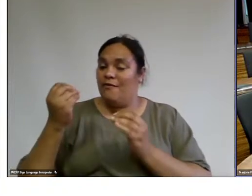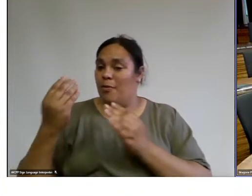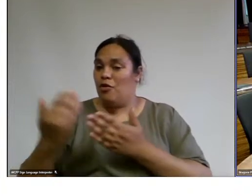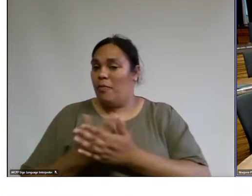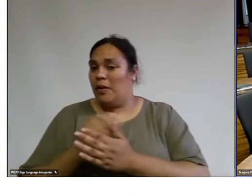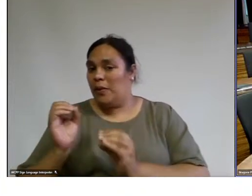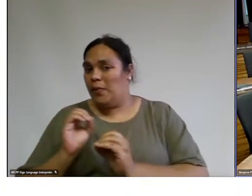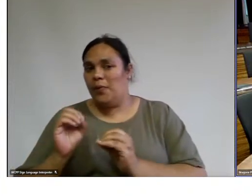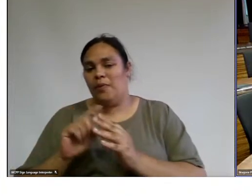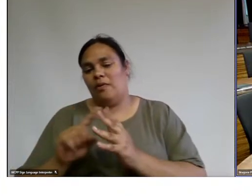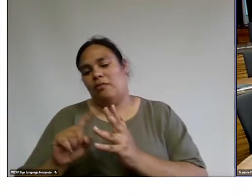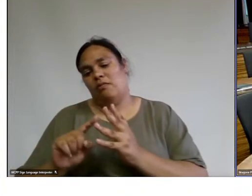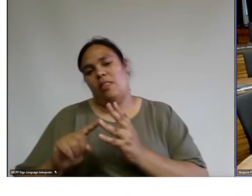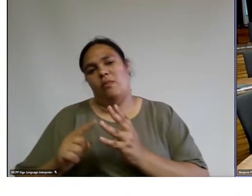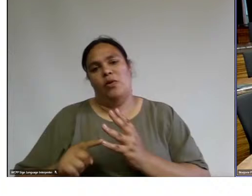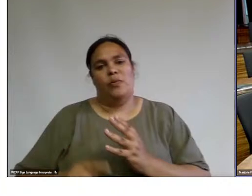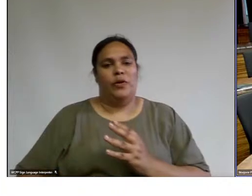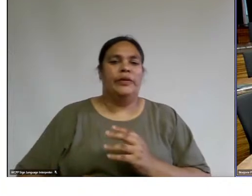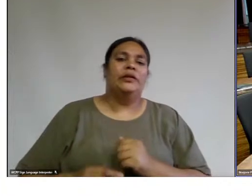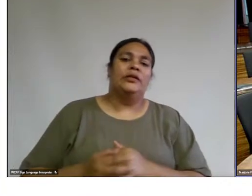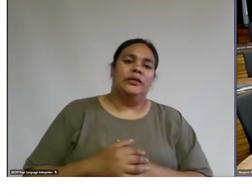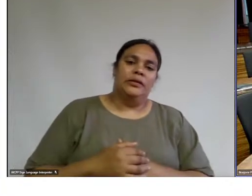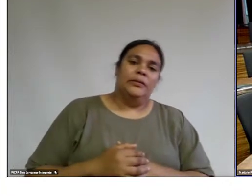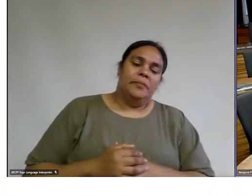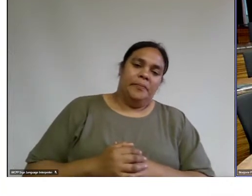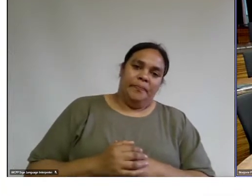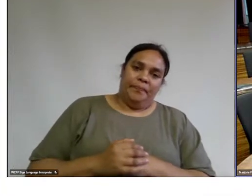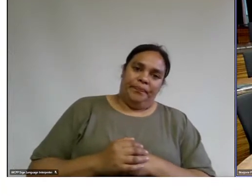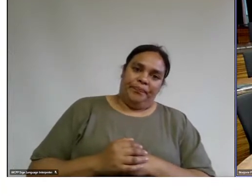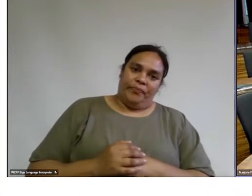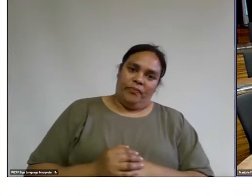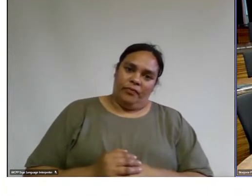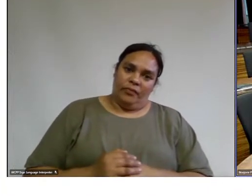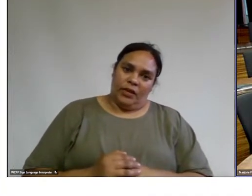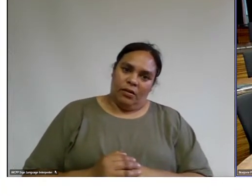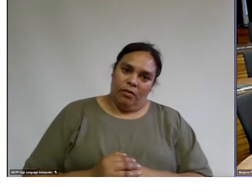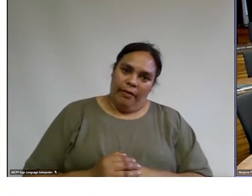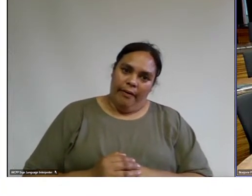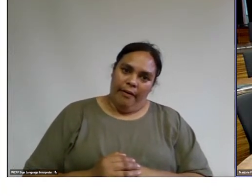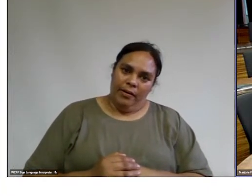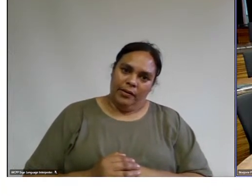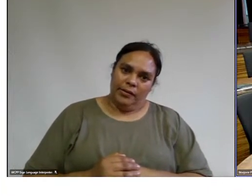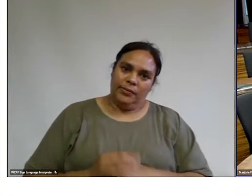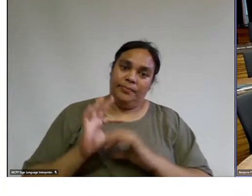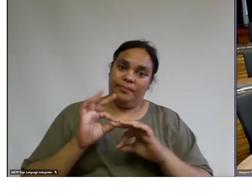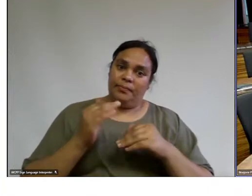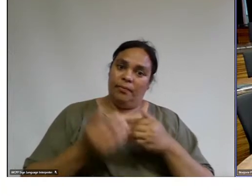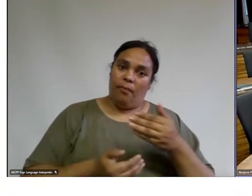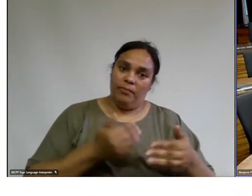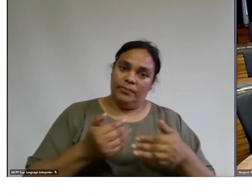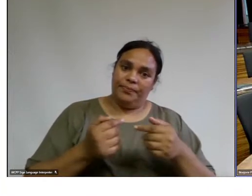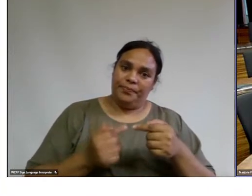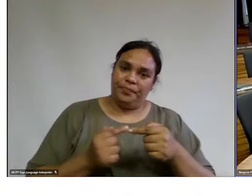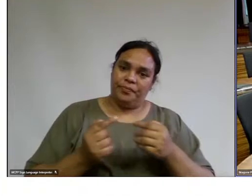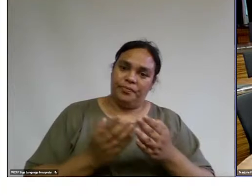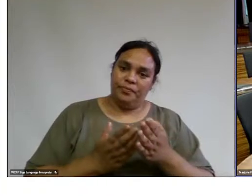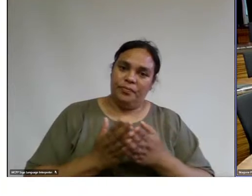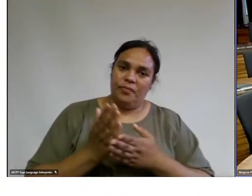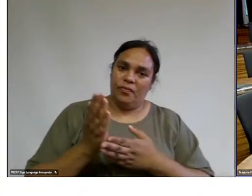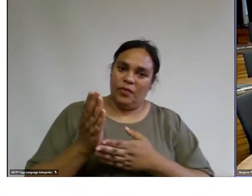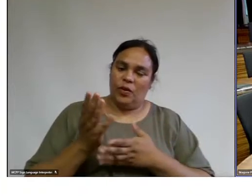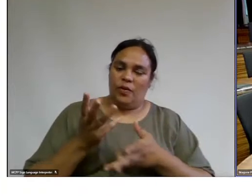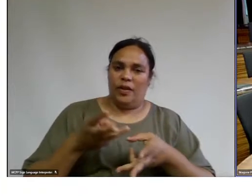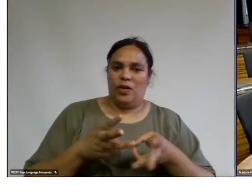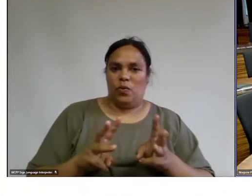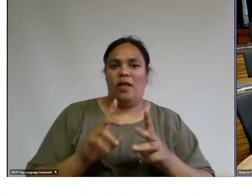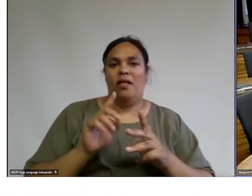additional documentation as is required has been found. And that process we go through in that regard.